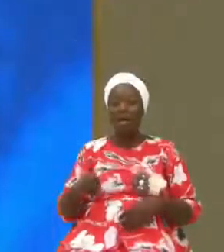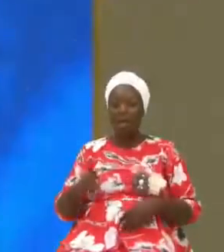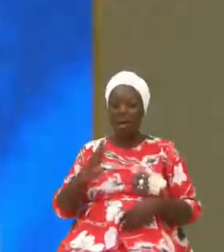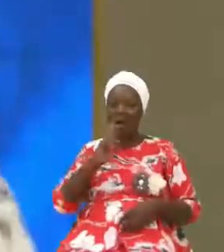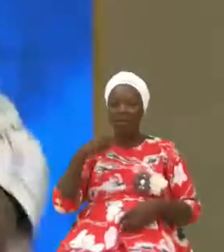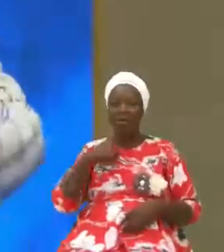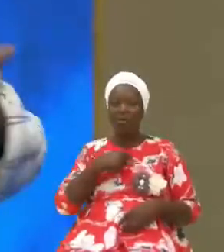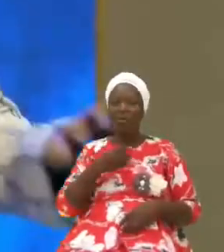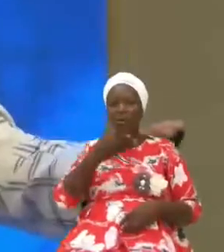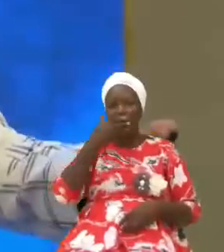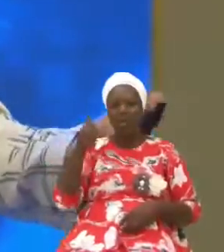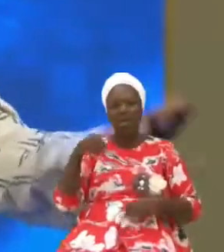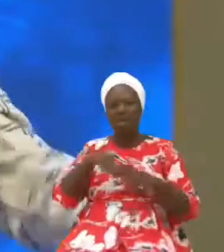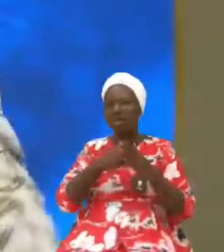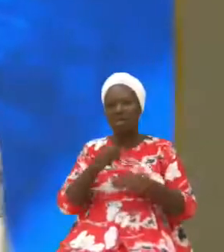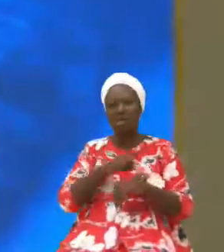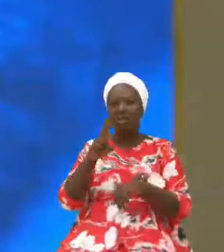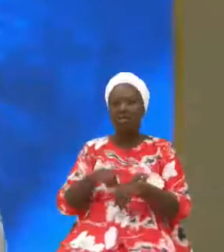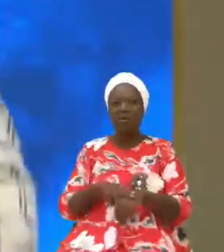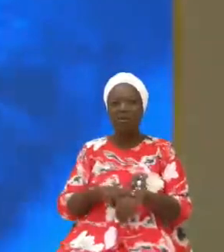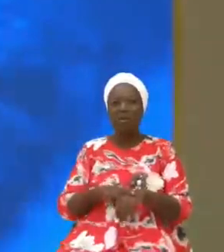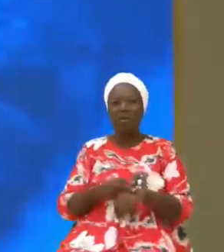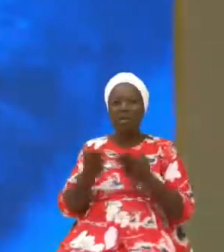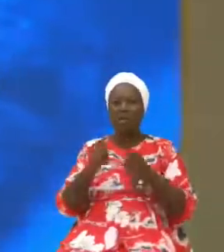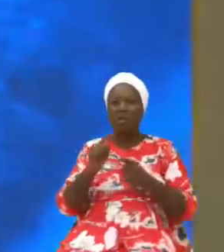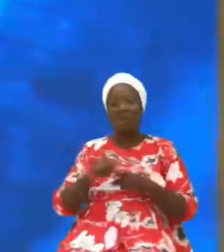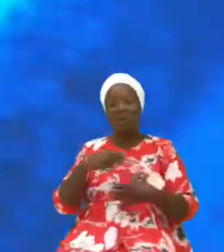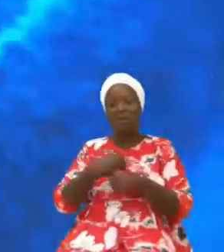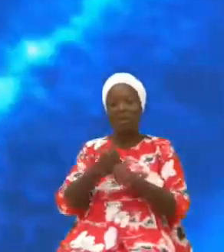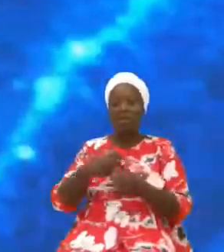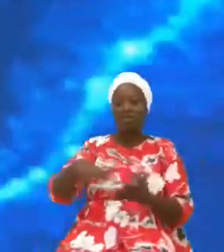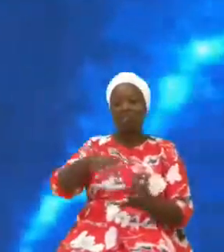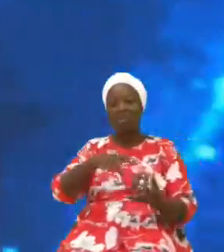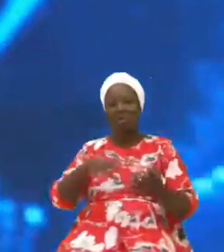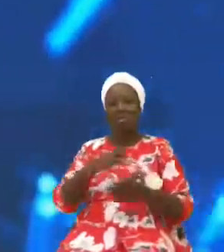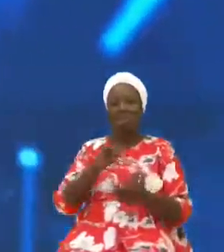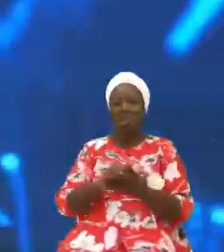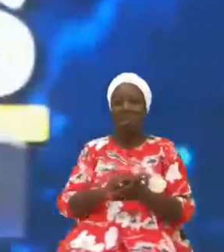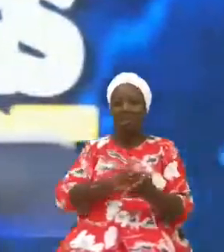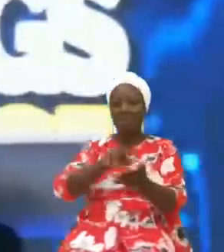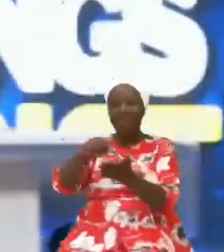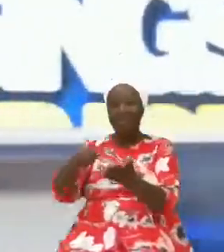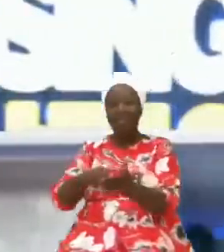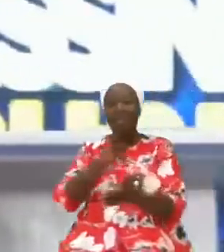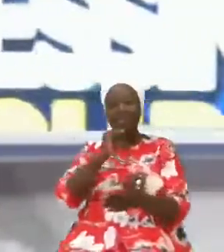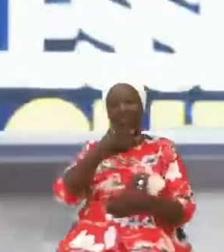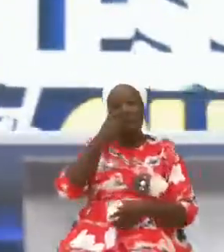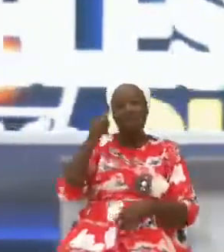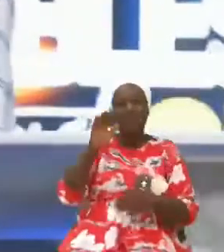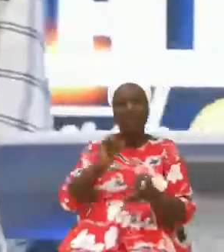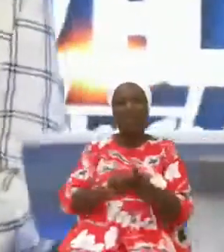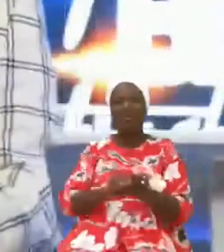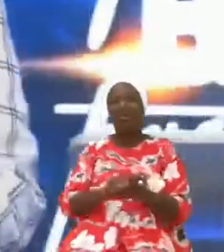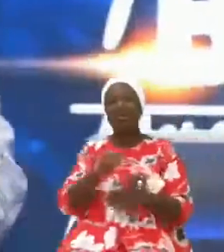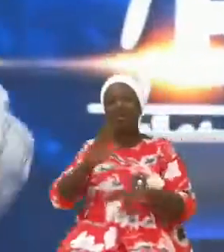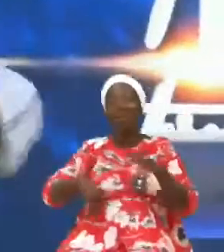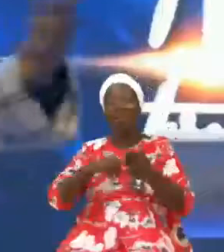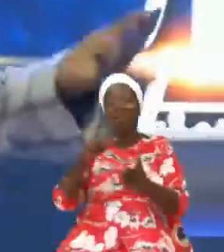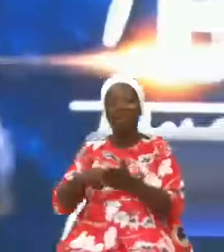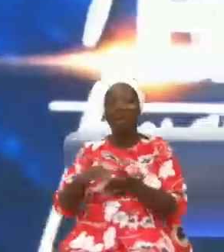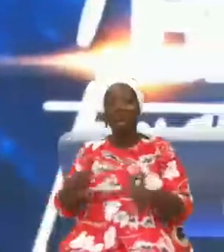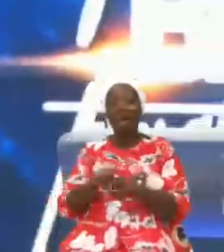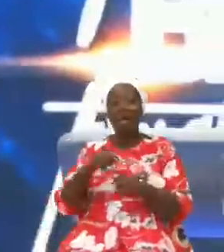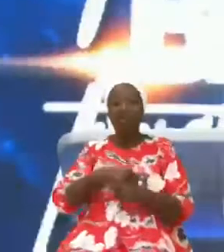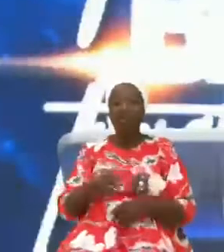than the whites? Are we better? In any nation, there are people who are making comparison that this is better